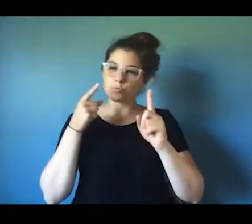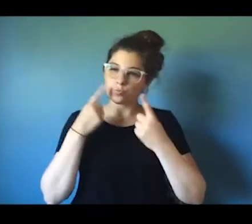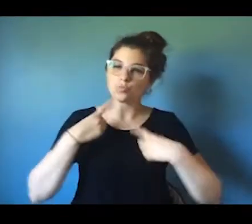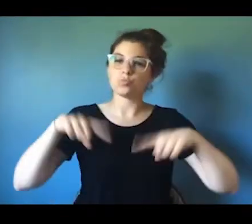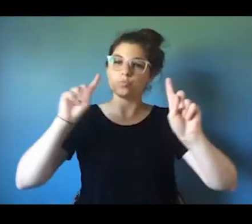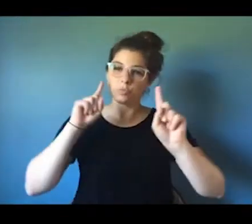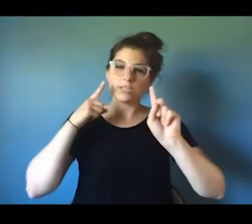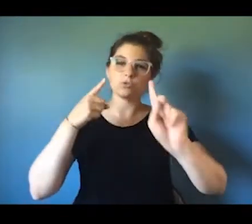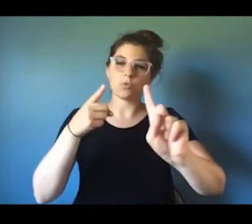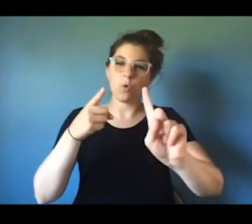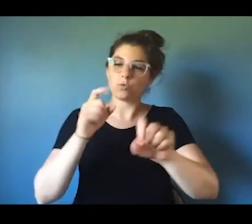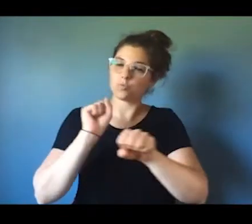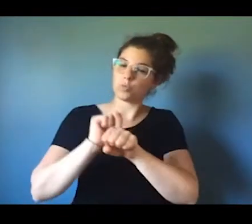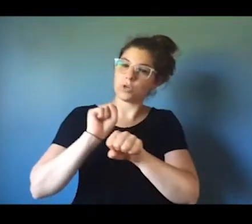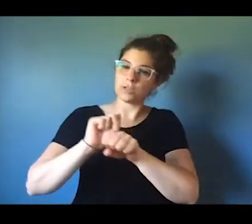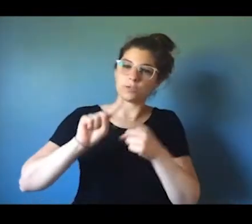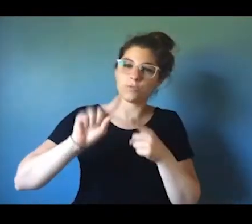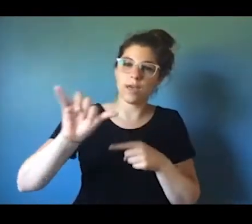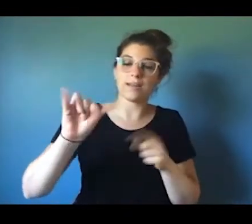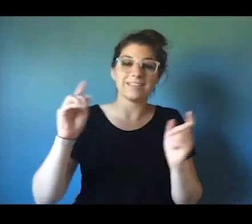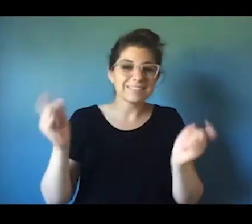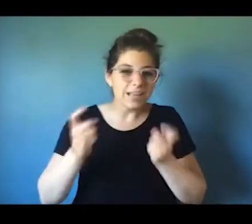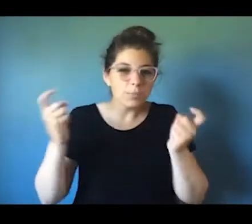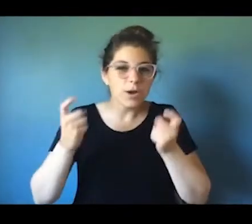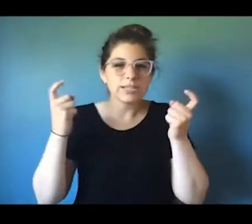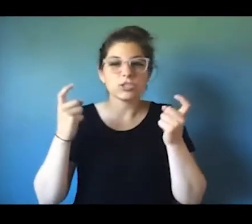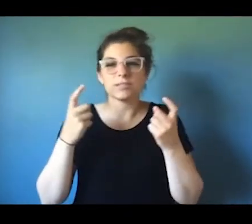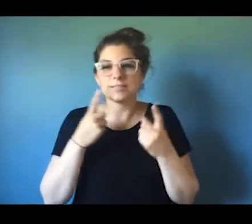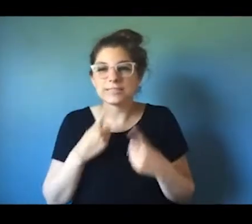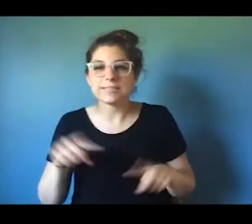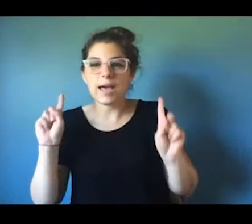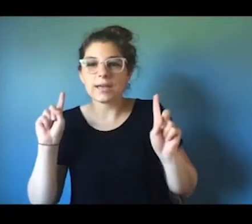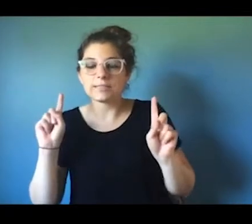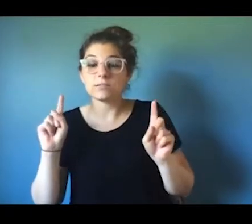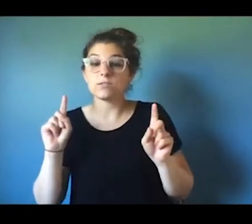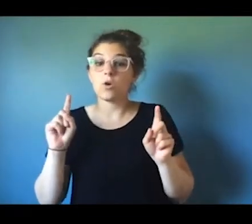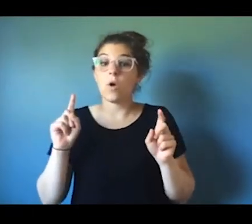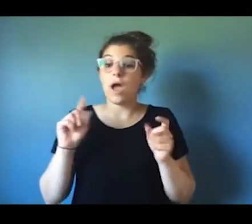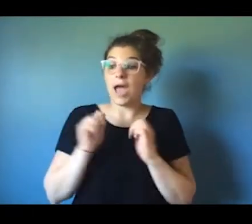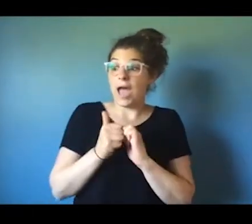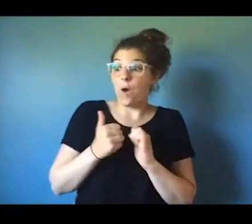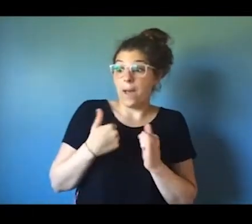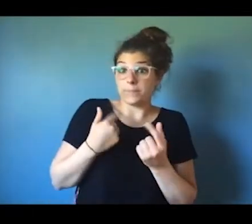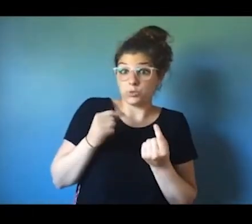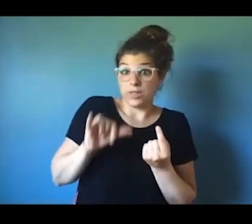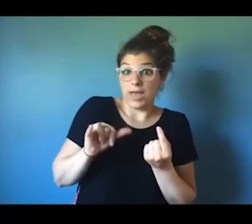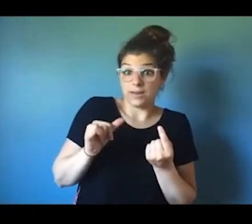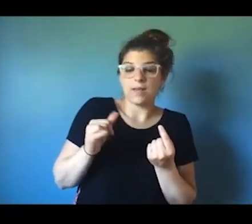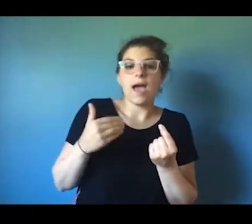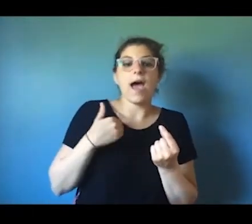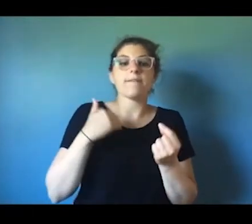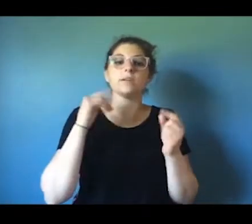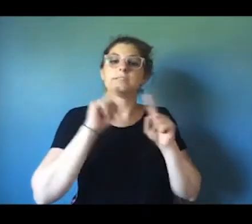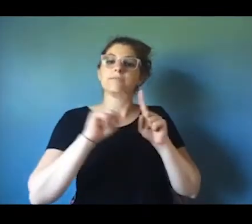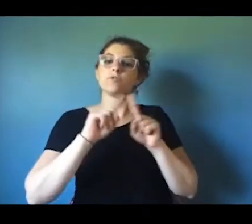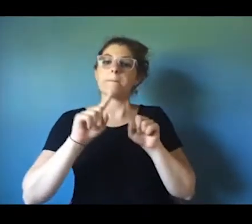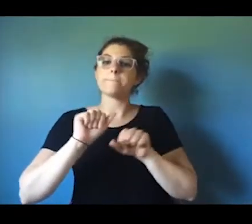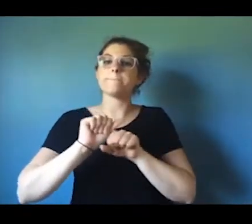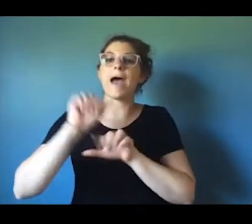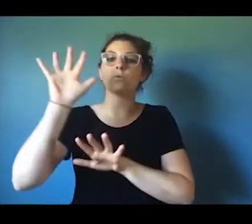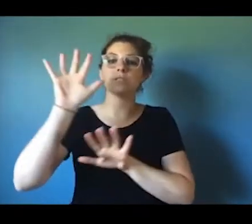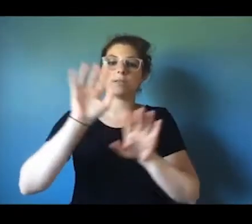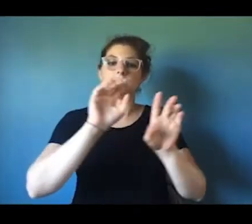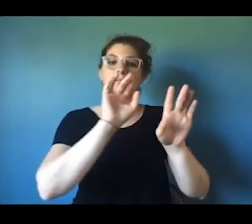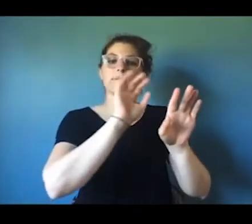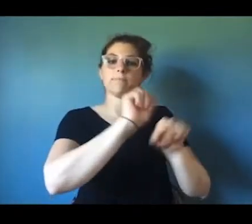want to be able to show like reaching your goals, working to reach your goals and celebration and success. So the way that I think